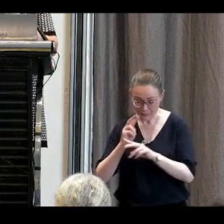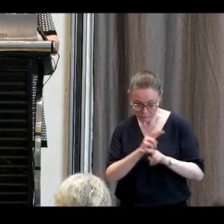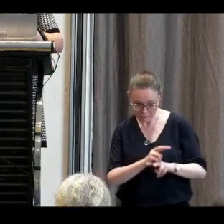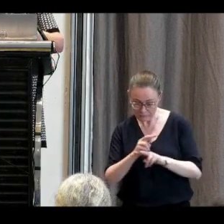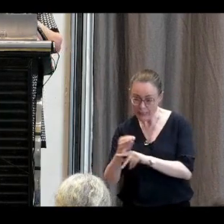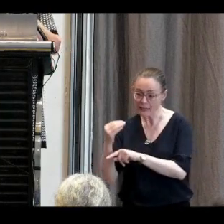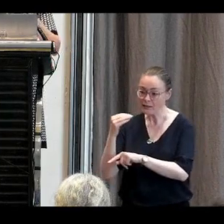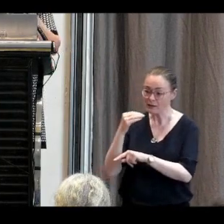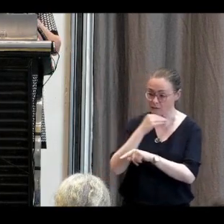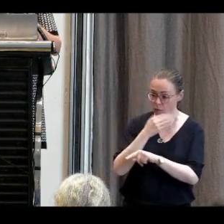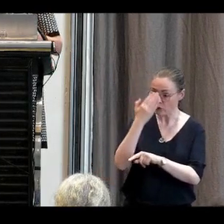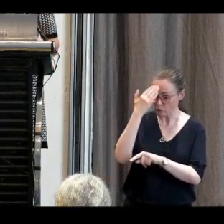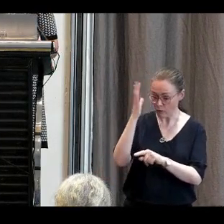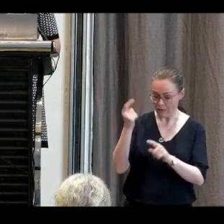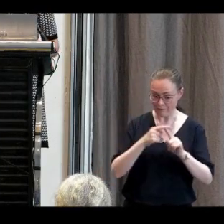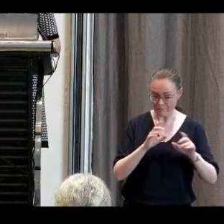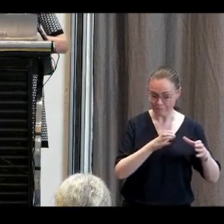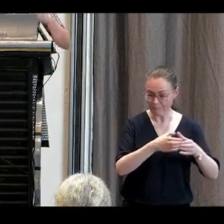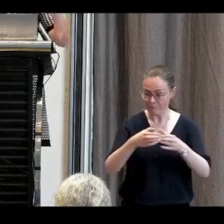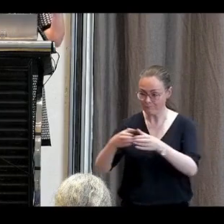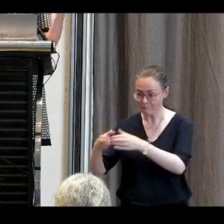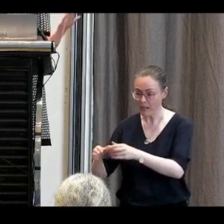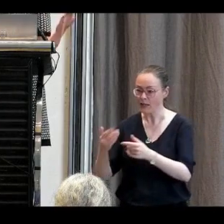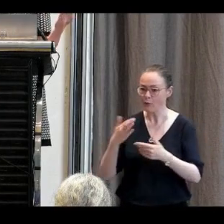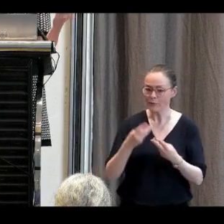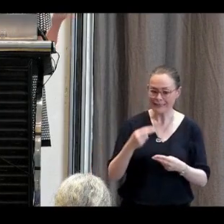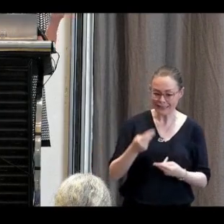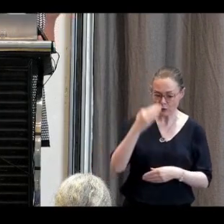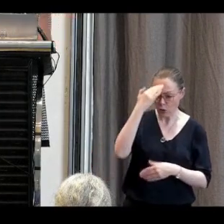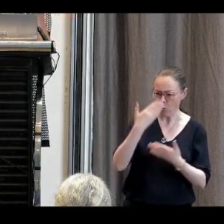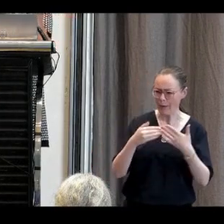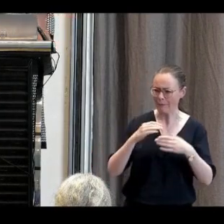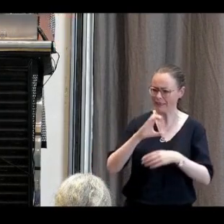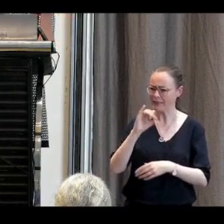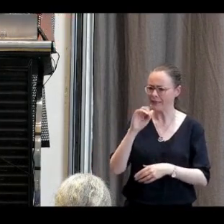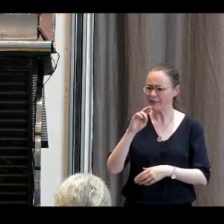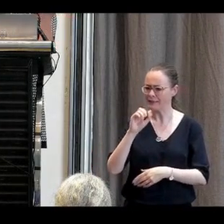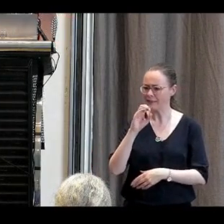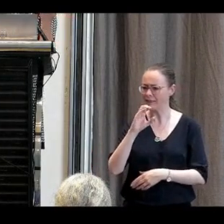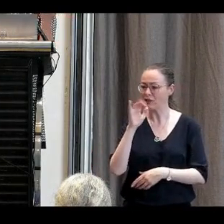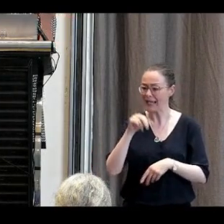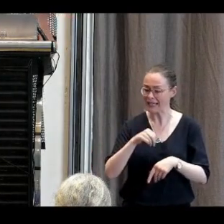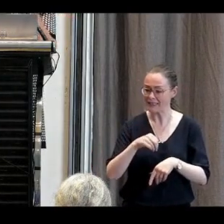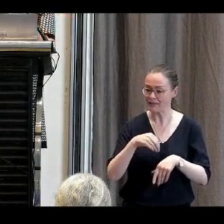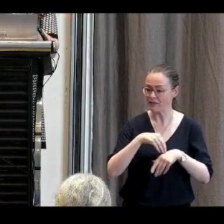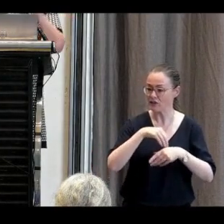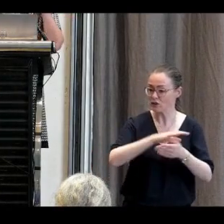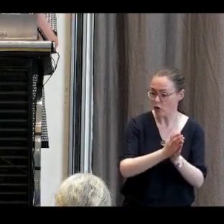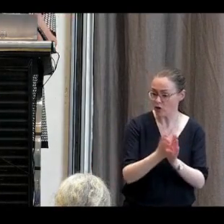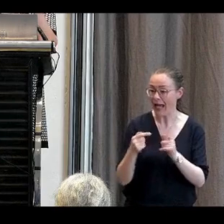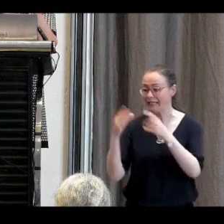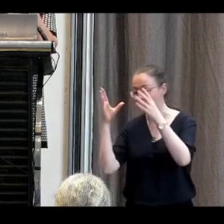to characterize and differentiate what is a circadian disorder and what is a sleep disorder.